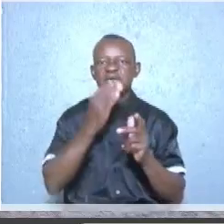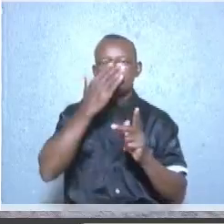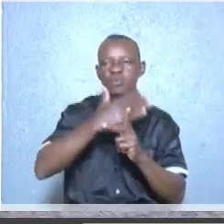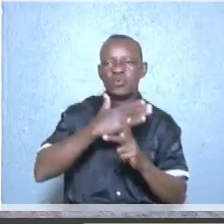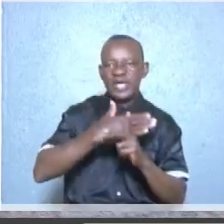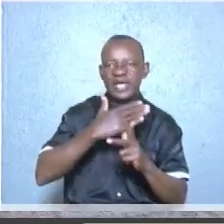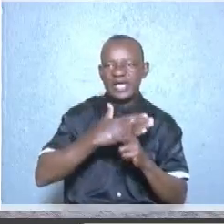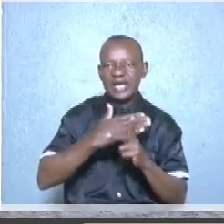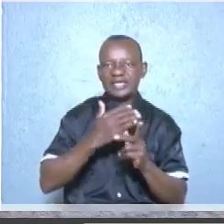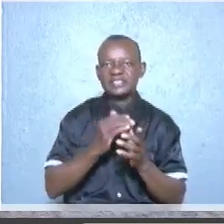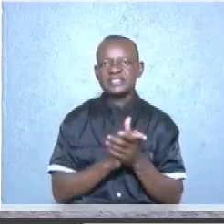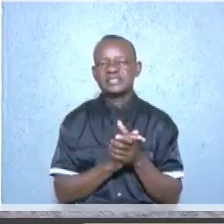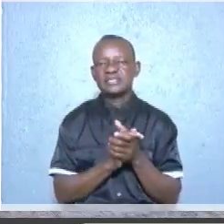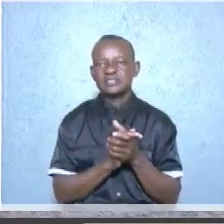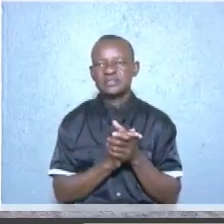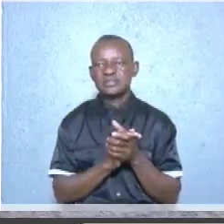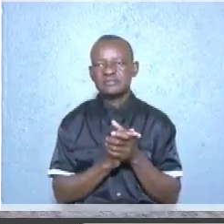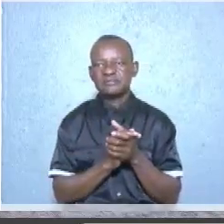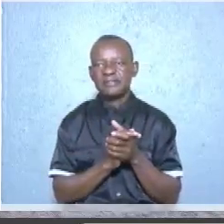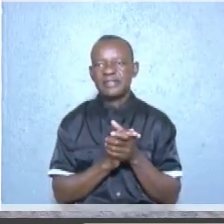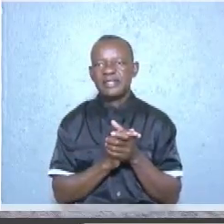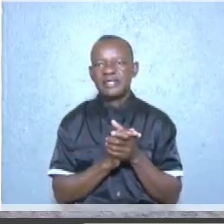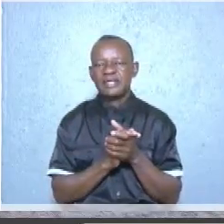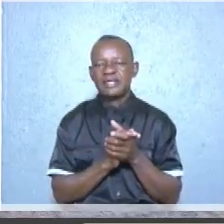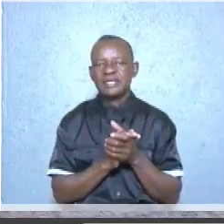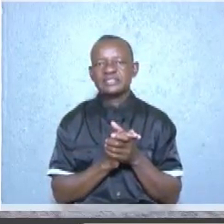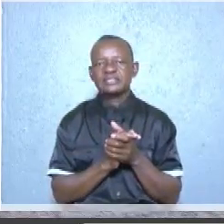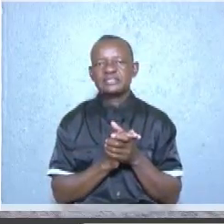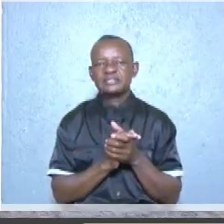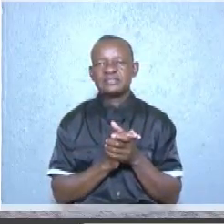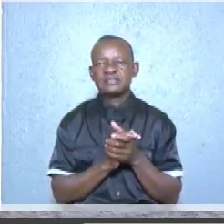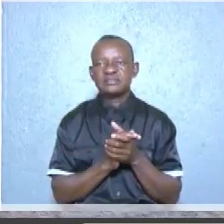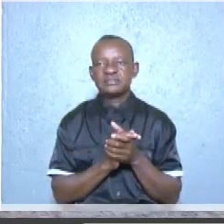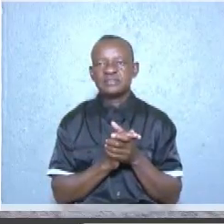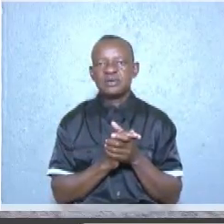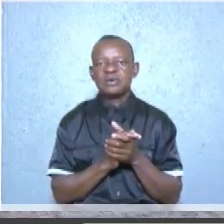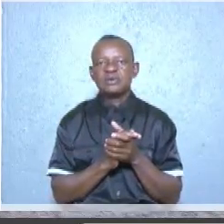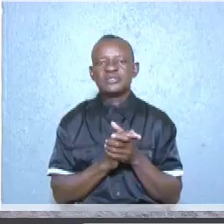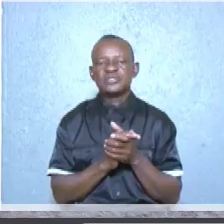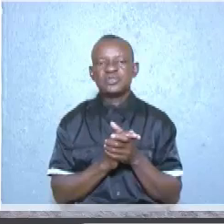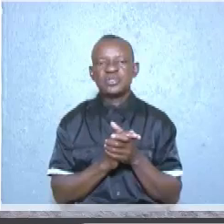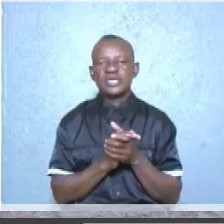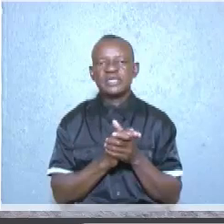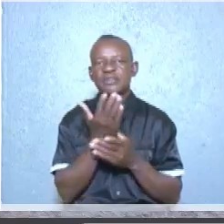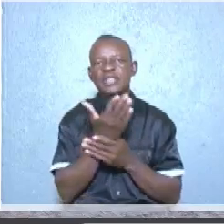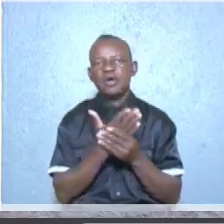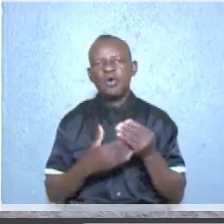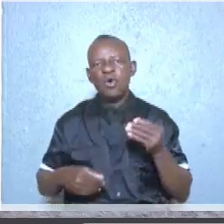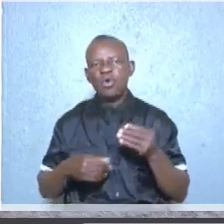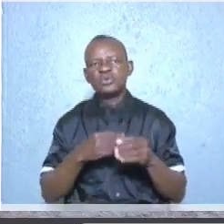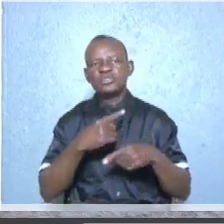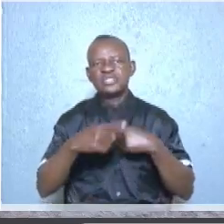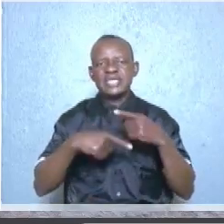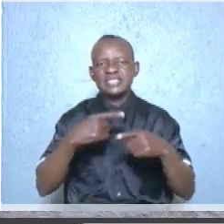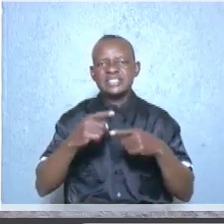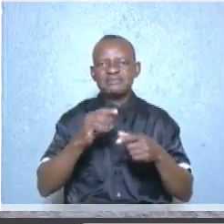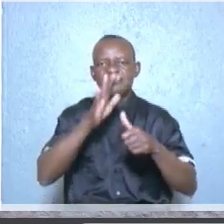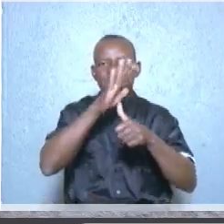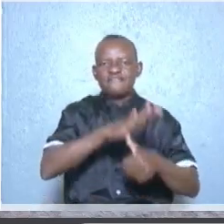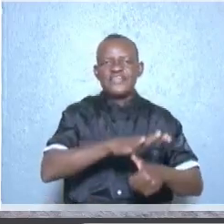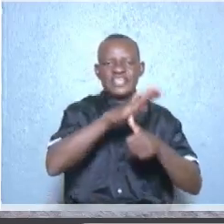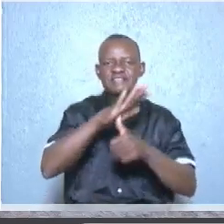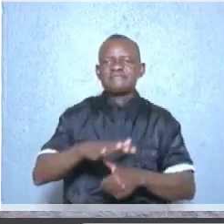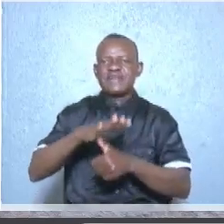of, like you've referred to, the contract system. All those were repealed, and it was adjusted so that there are